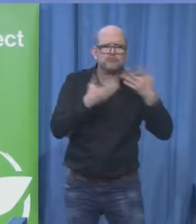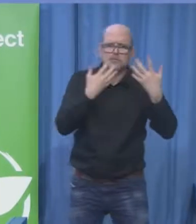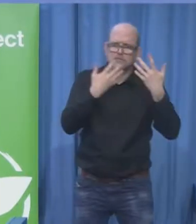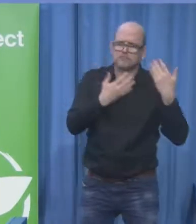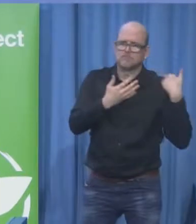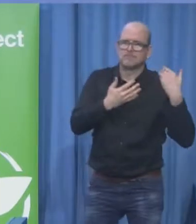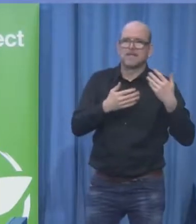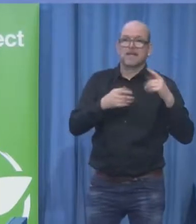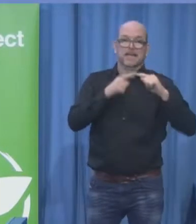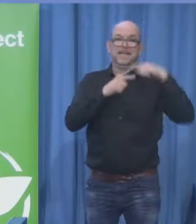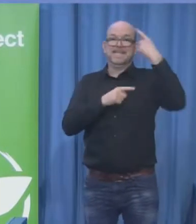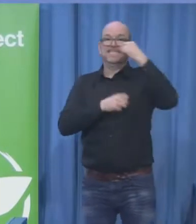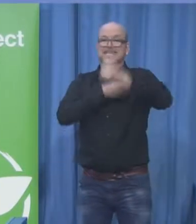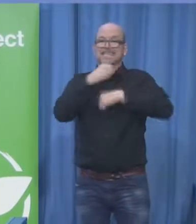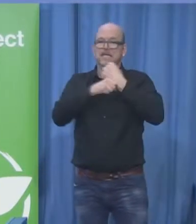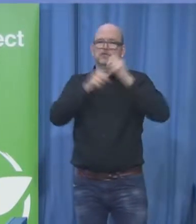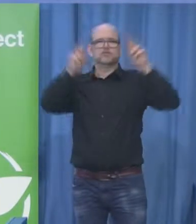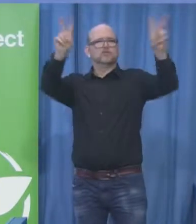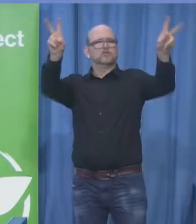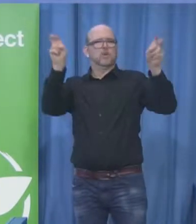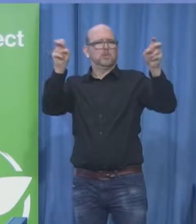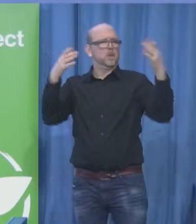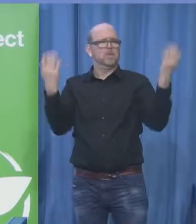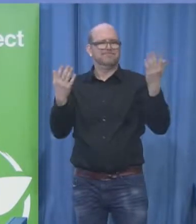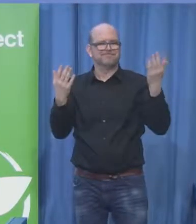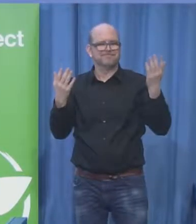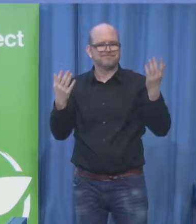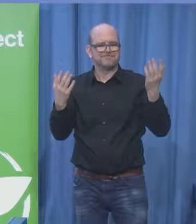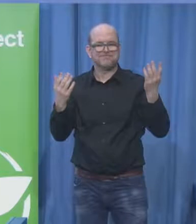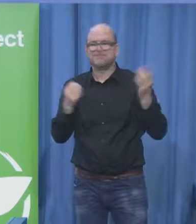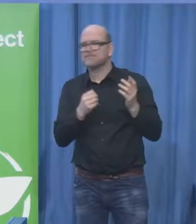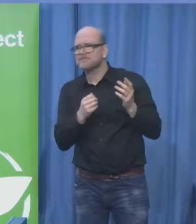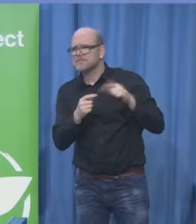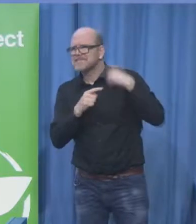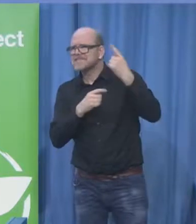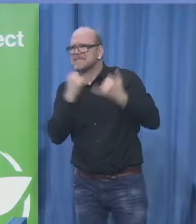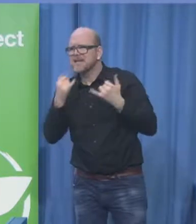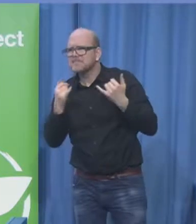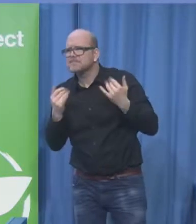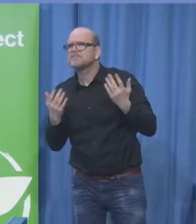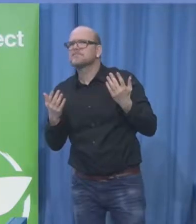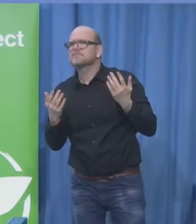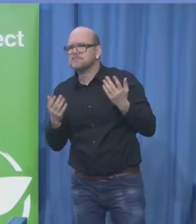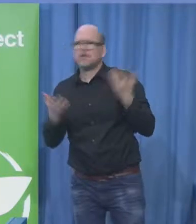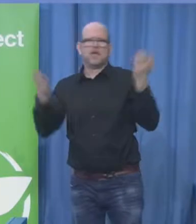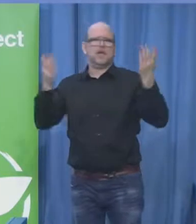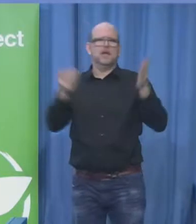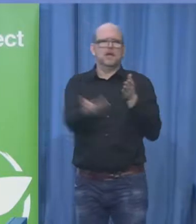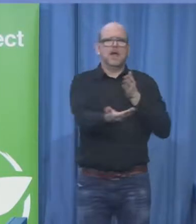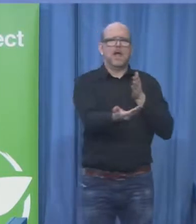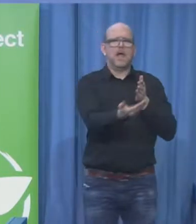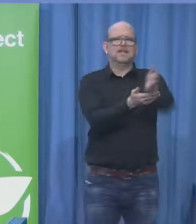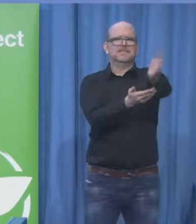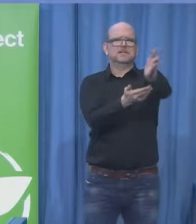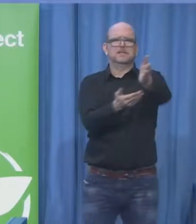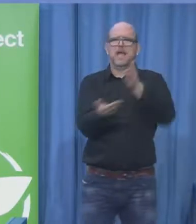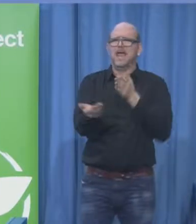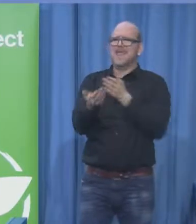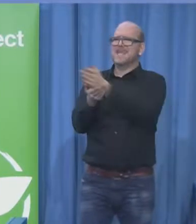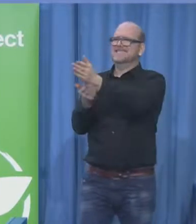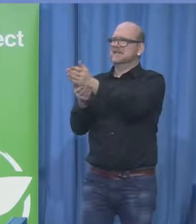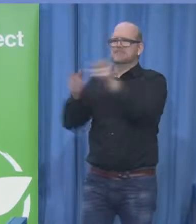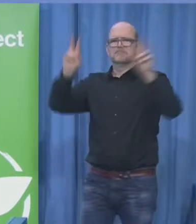accessibility. So we all know accessibility is a precondition. It's really at the core of the Zero Project, and it will